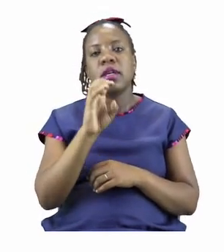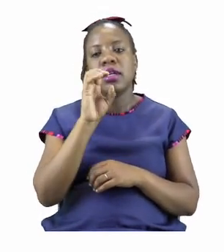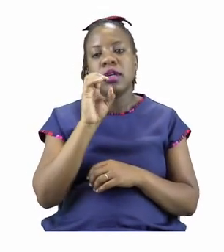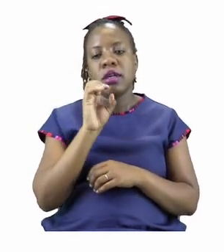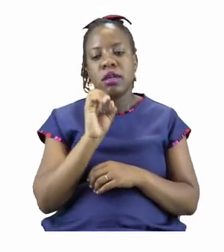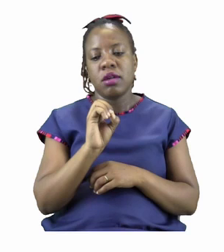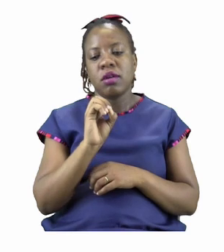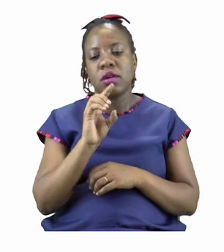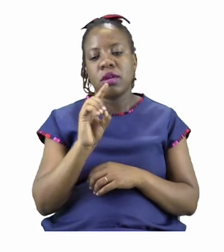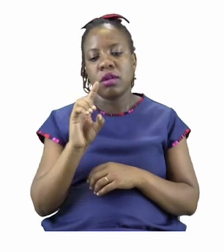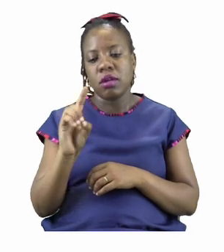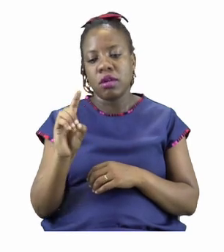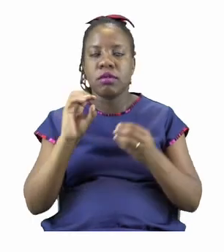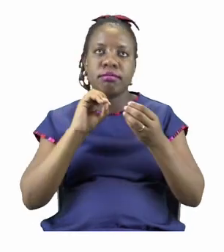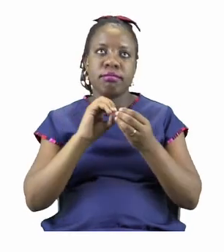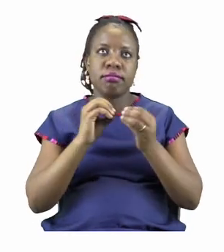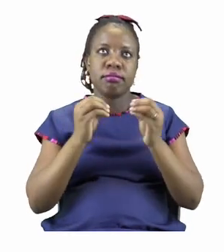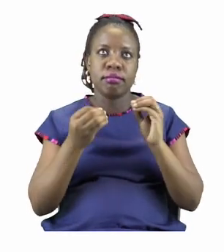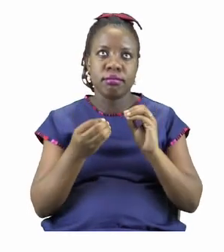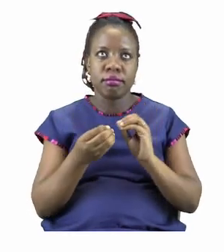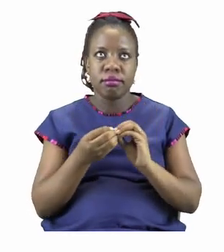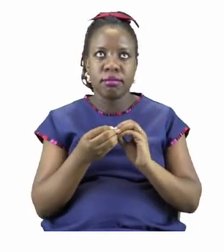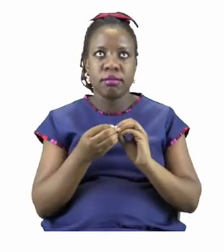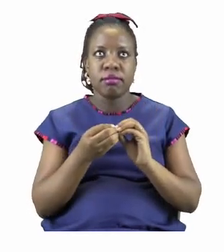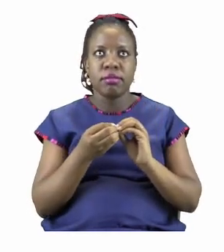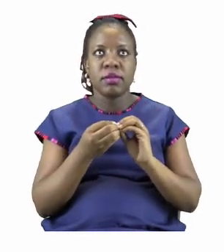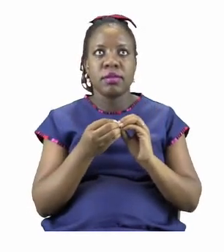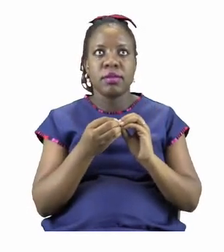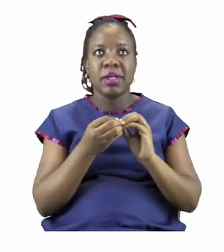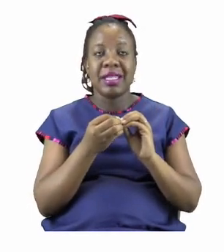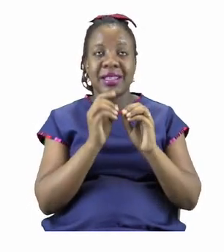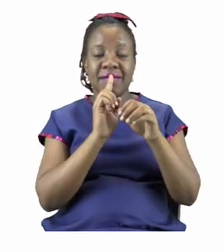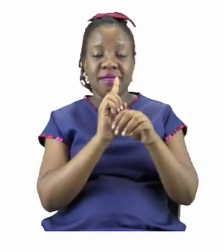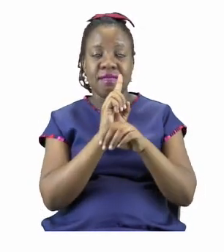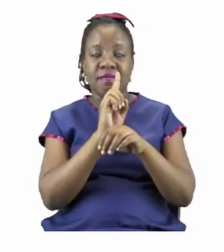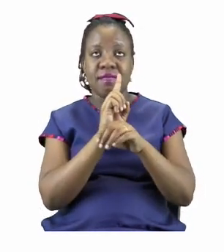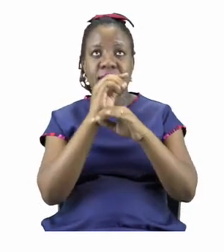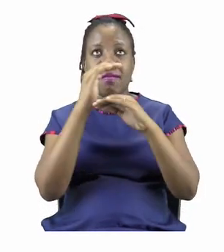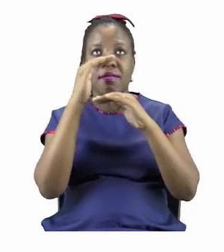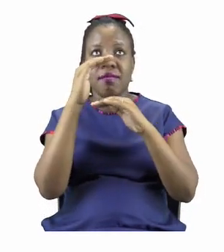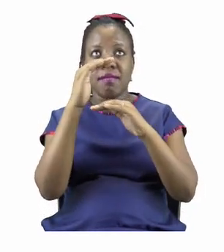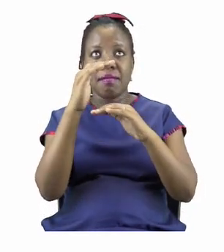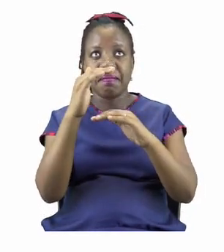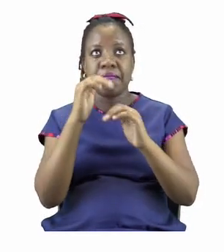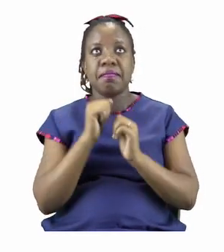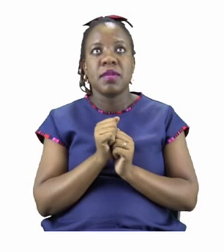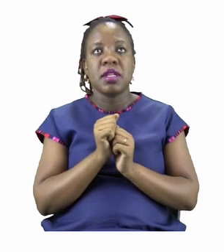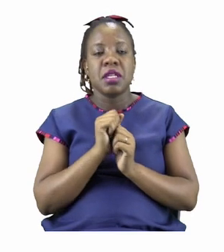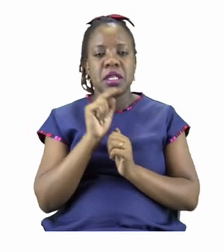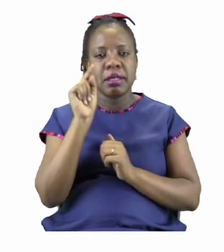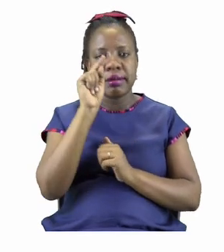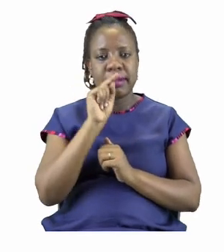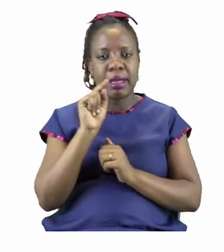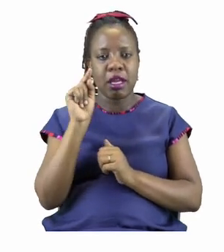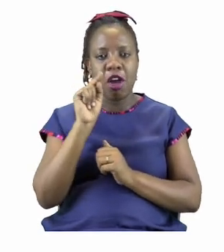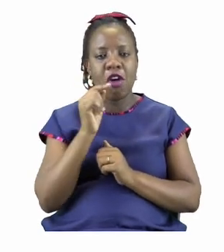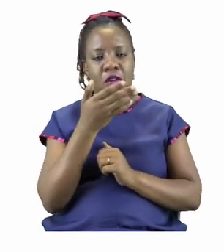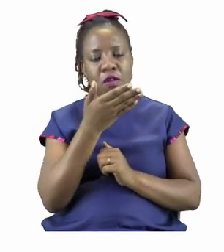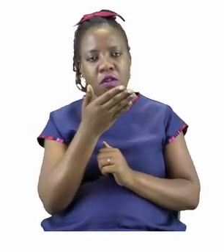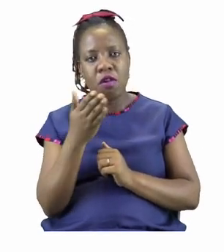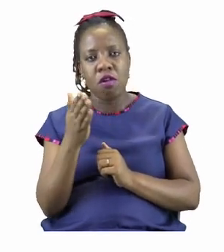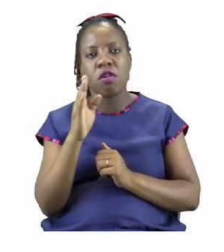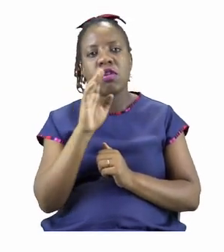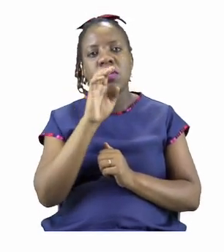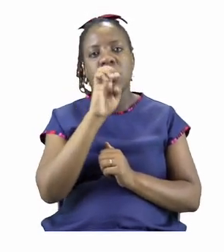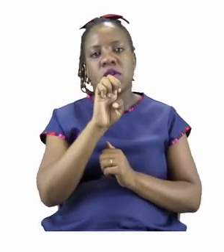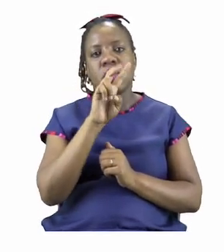part says circle all the even numbers in each group. Now on the